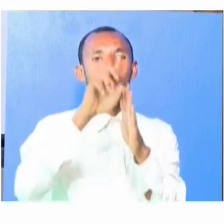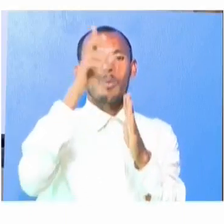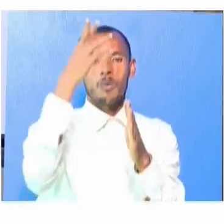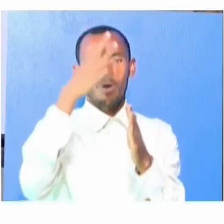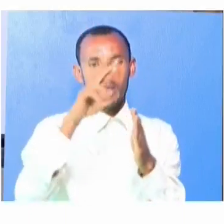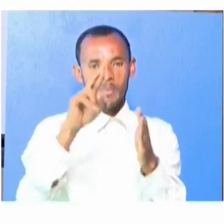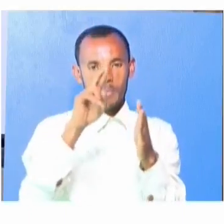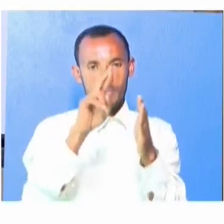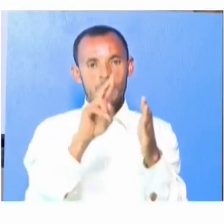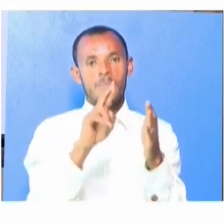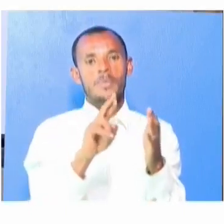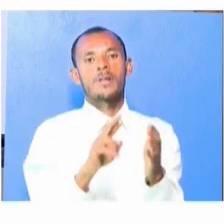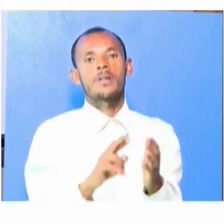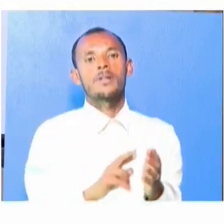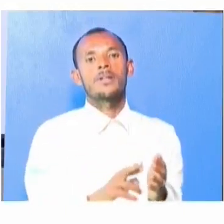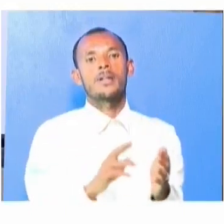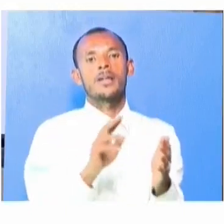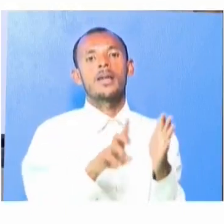descending.